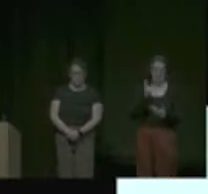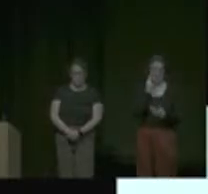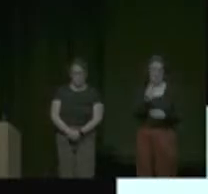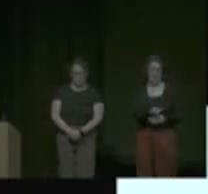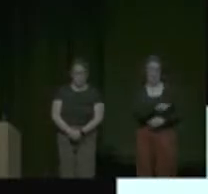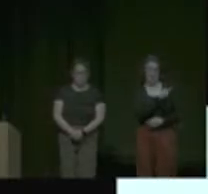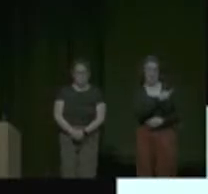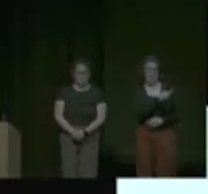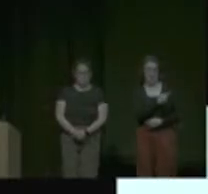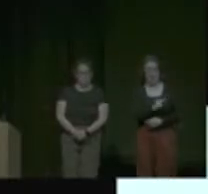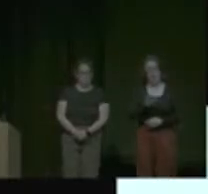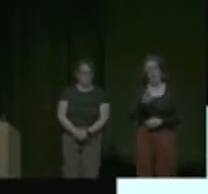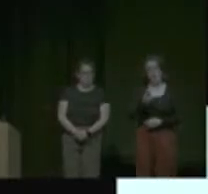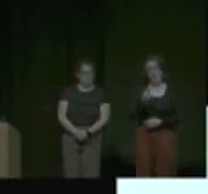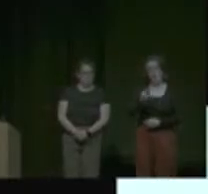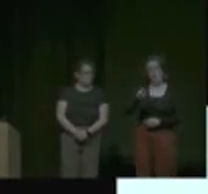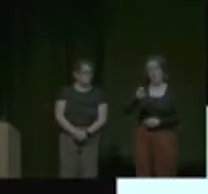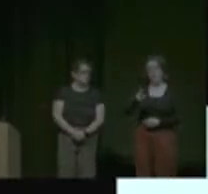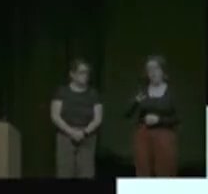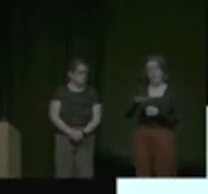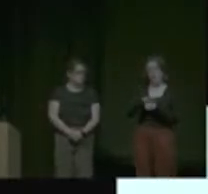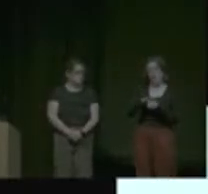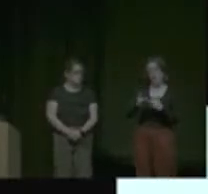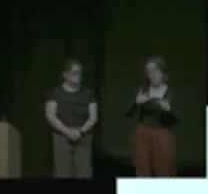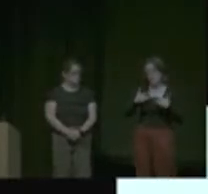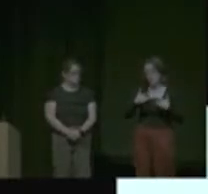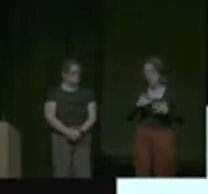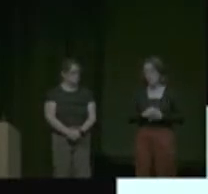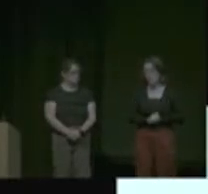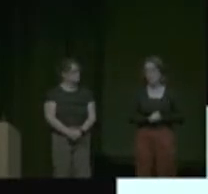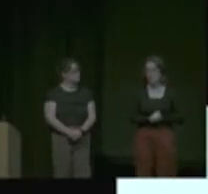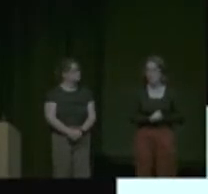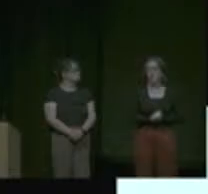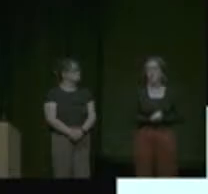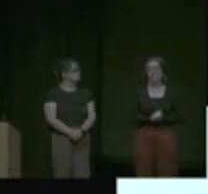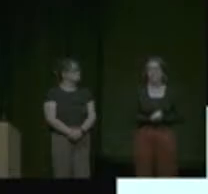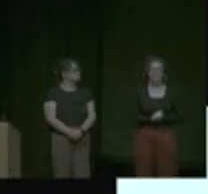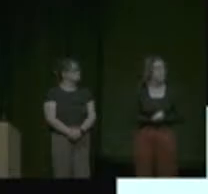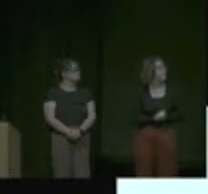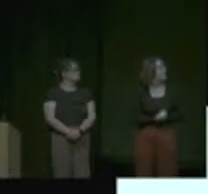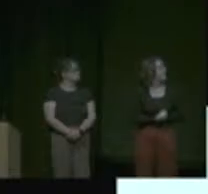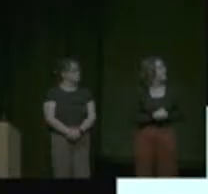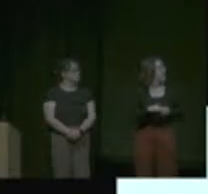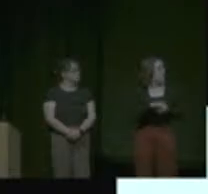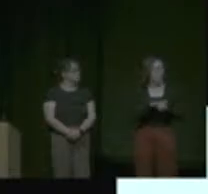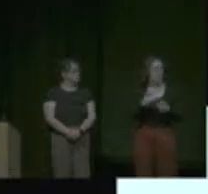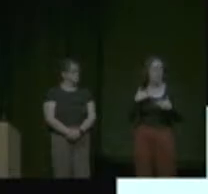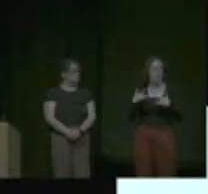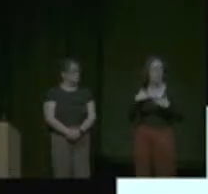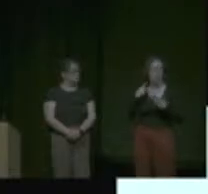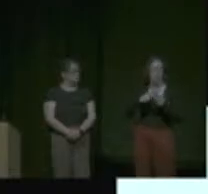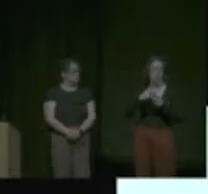before, Cuyahoga River Area of Concern. The Area of Concern program,